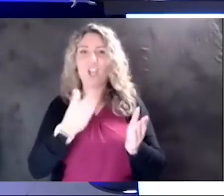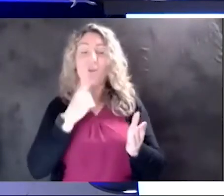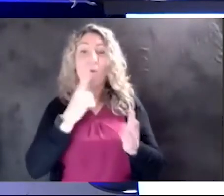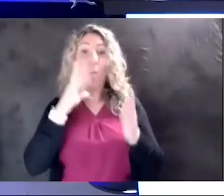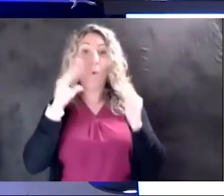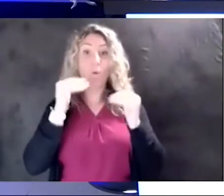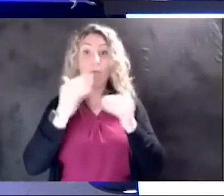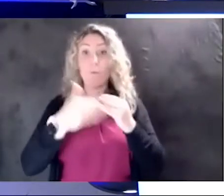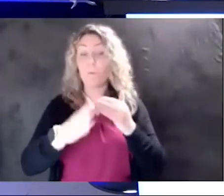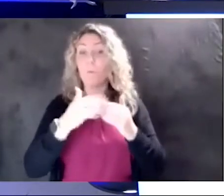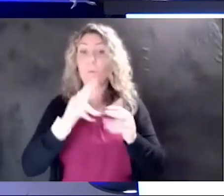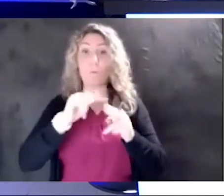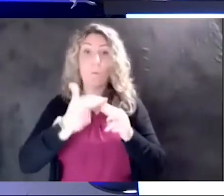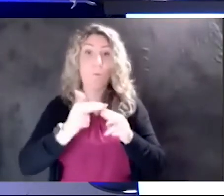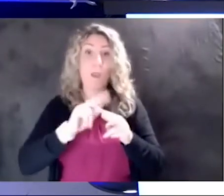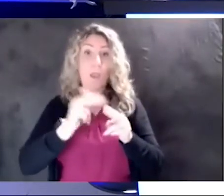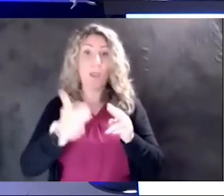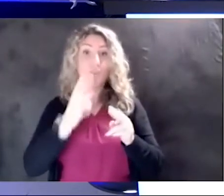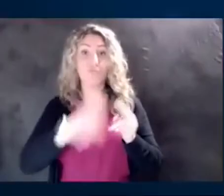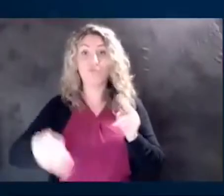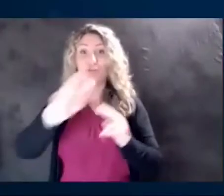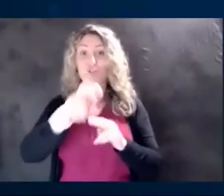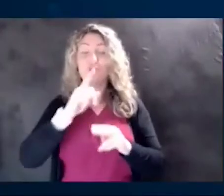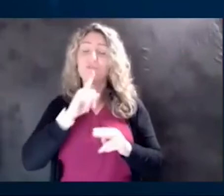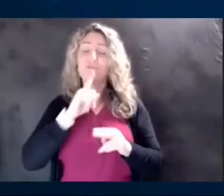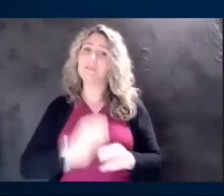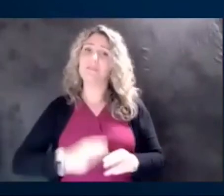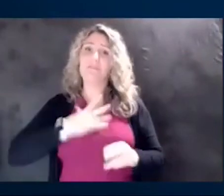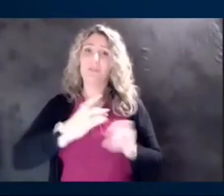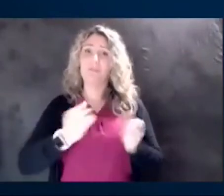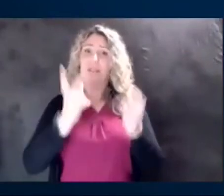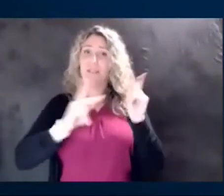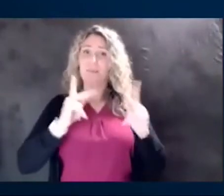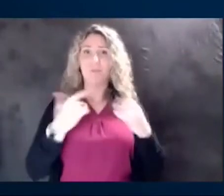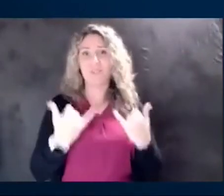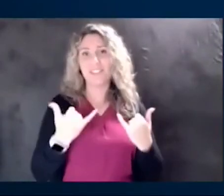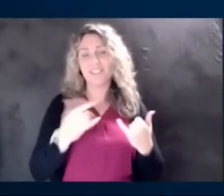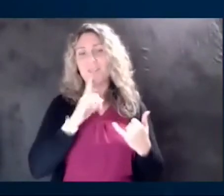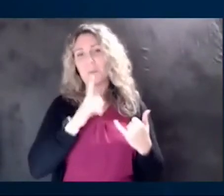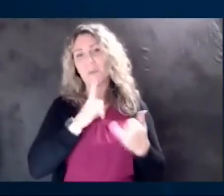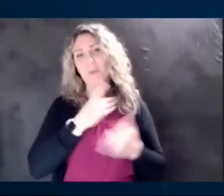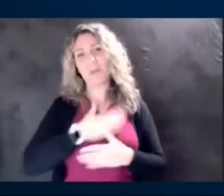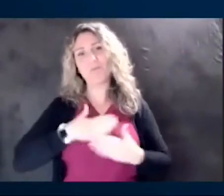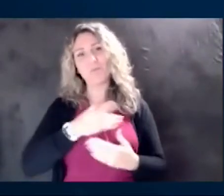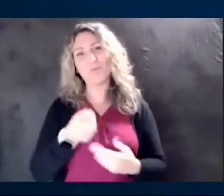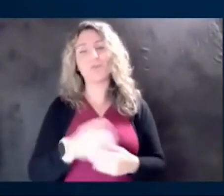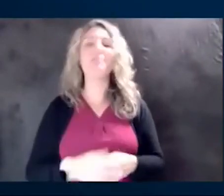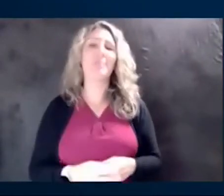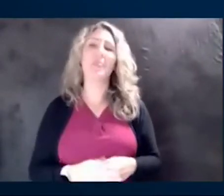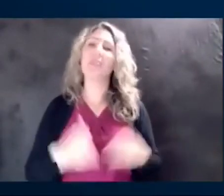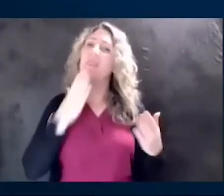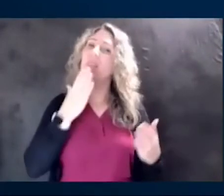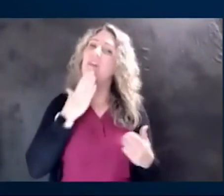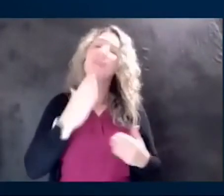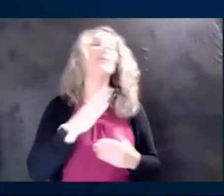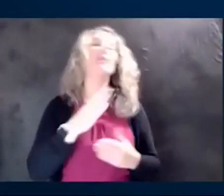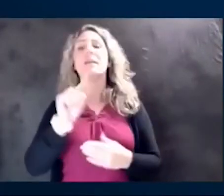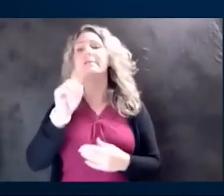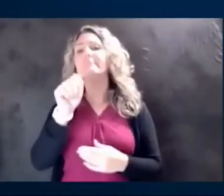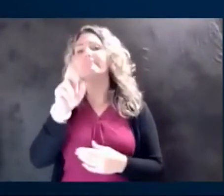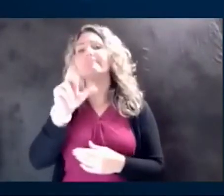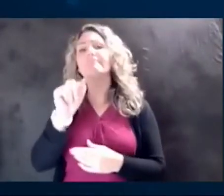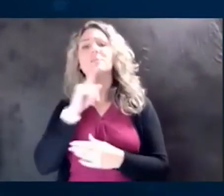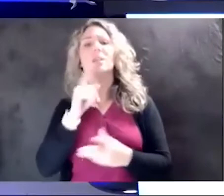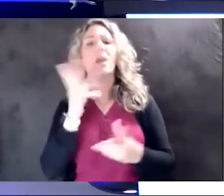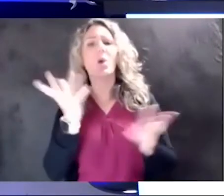journey, and we'll see how you're doing, because you've inspired a lot of us today, and we really, really appreciate you. Thank you, Brian. And Tara, just what do you want us all to know as we kind